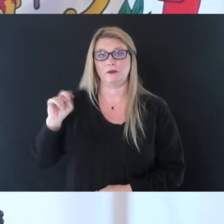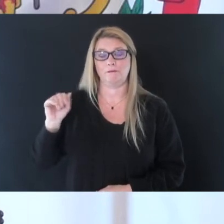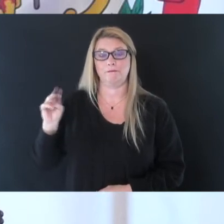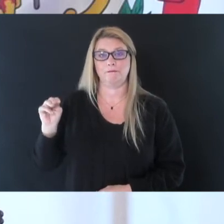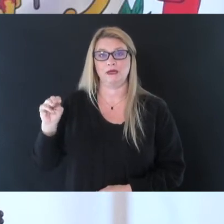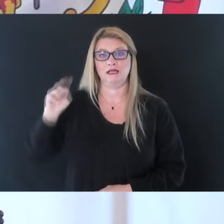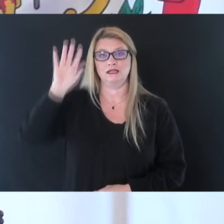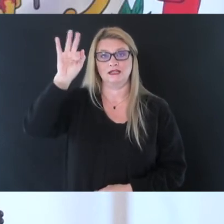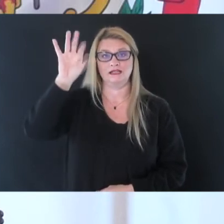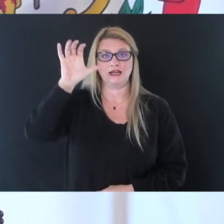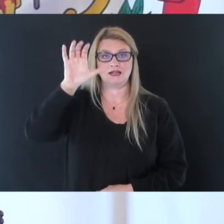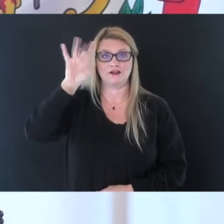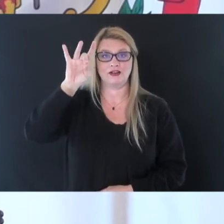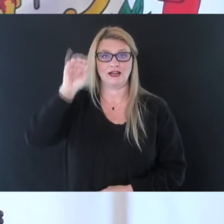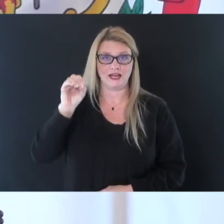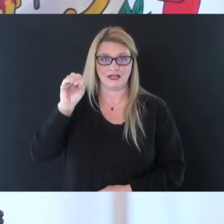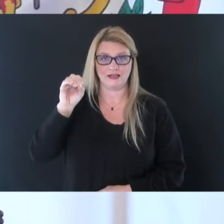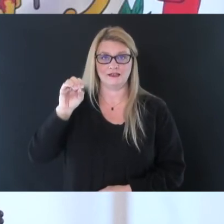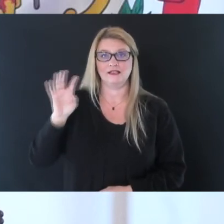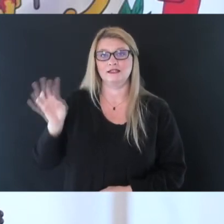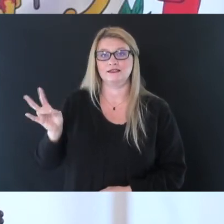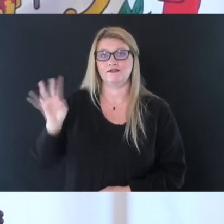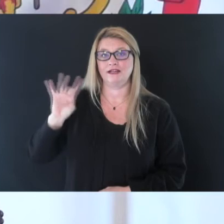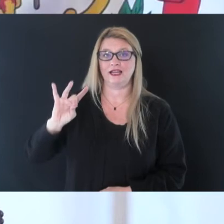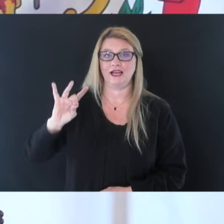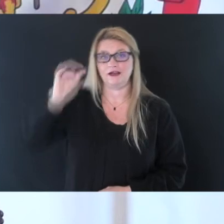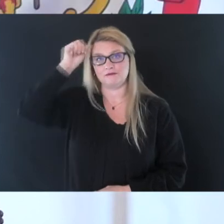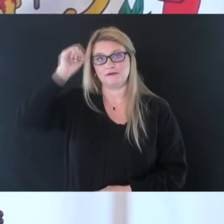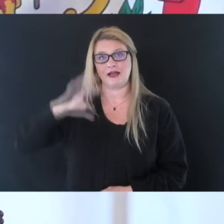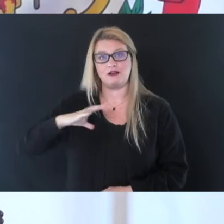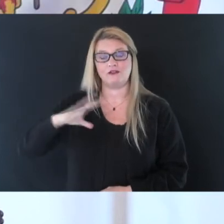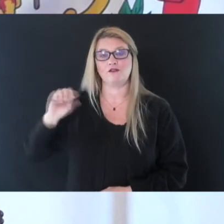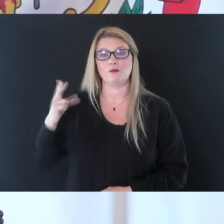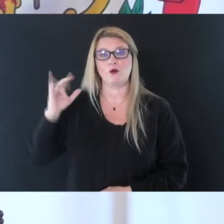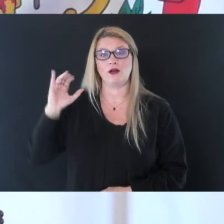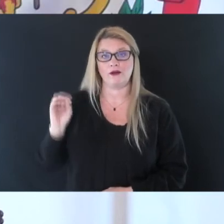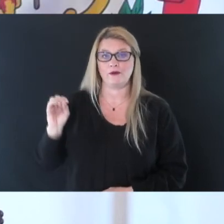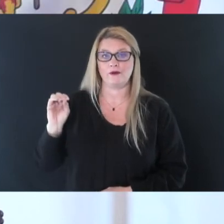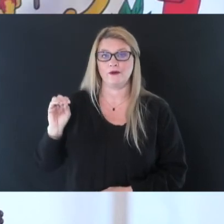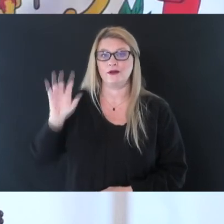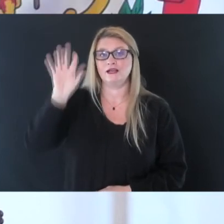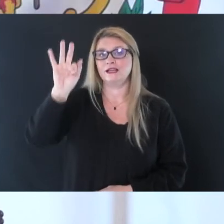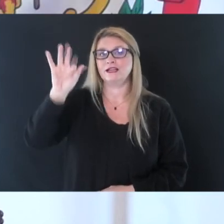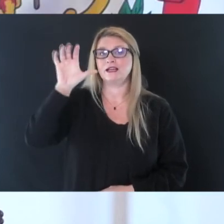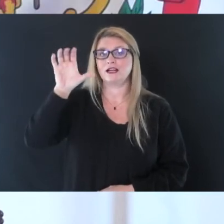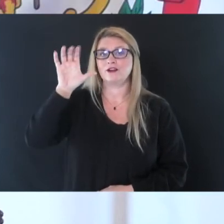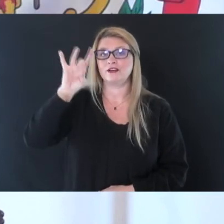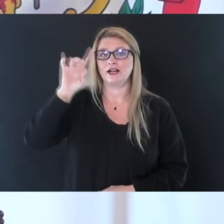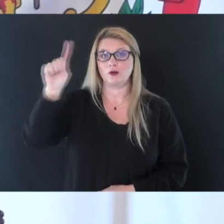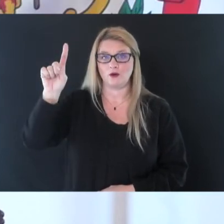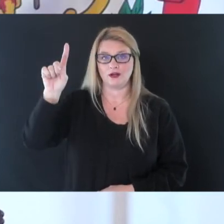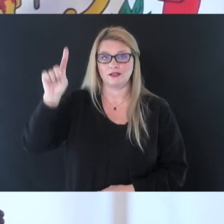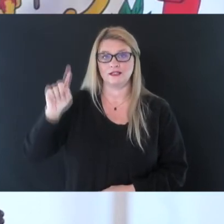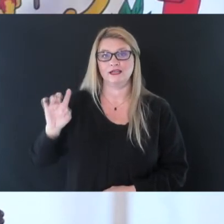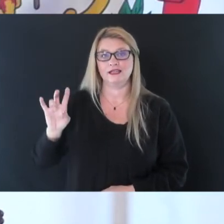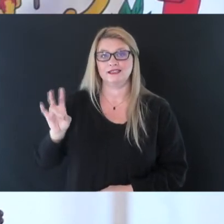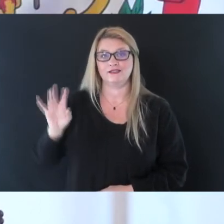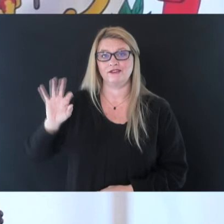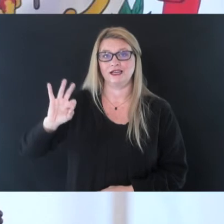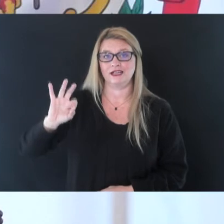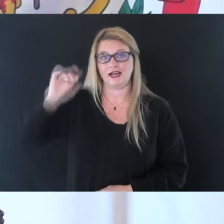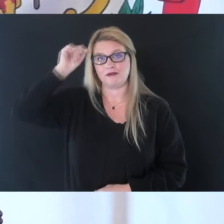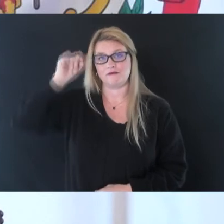Our 1980th death is a 78-year-old male from Ohio County. Our 1981st death is a